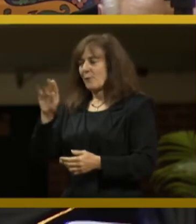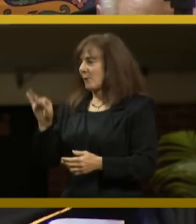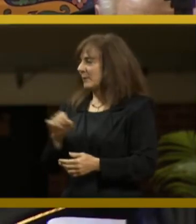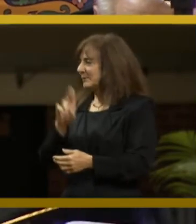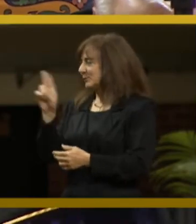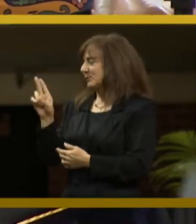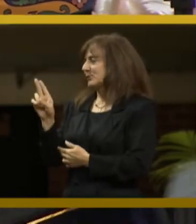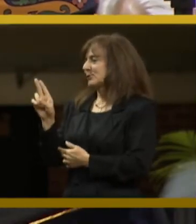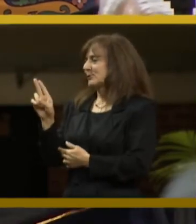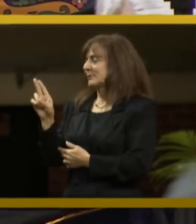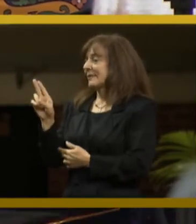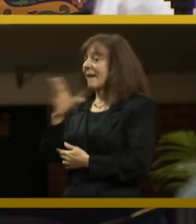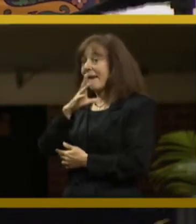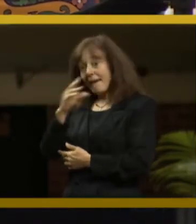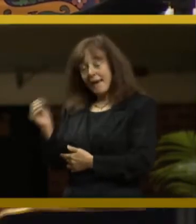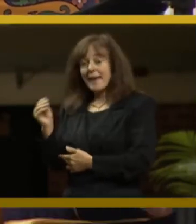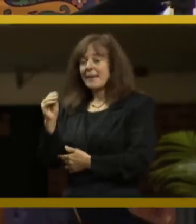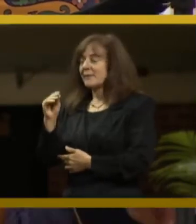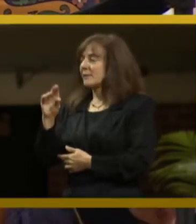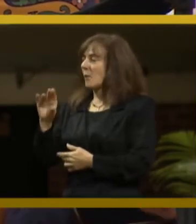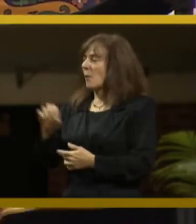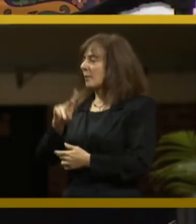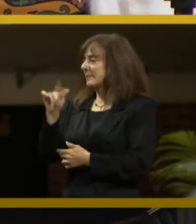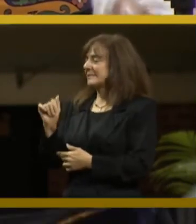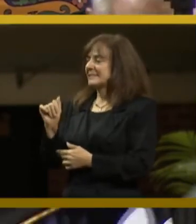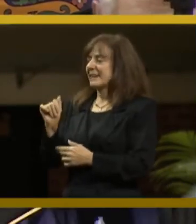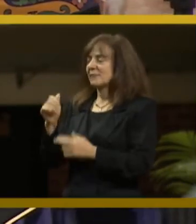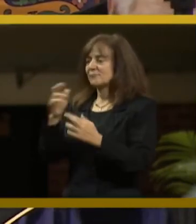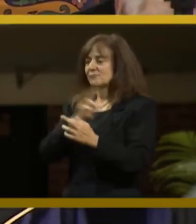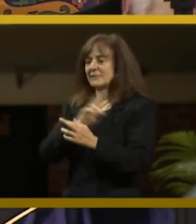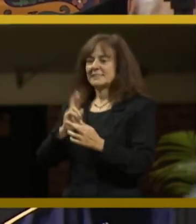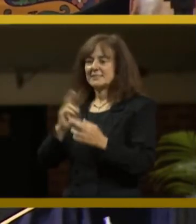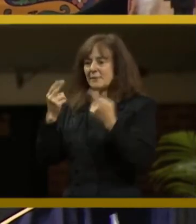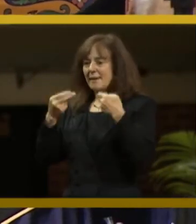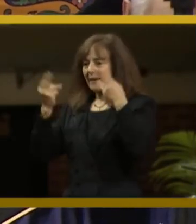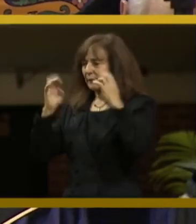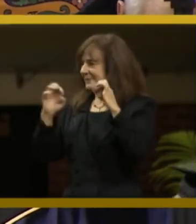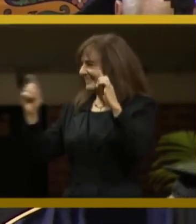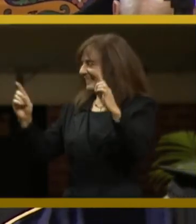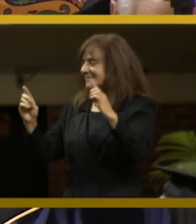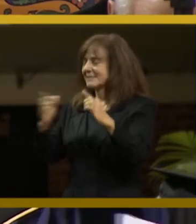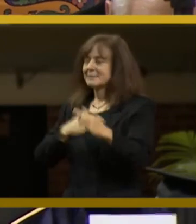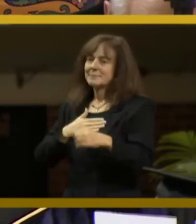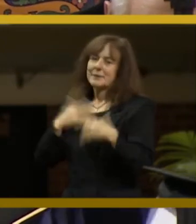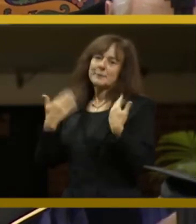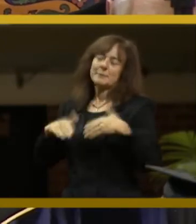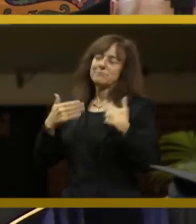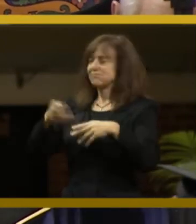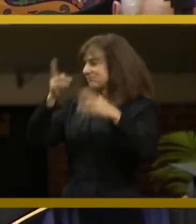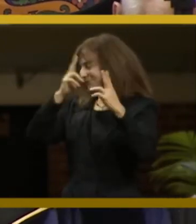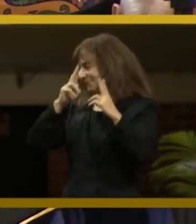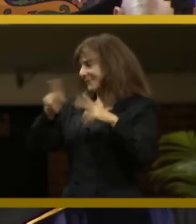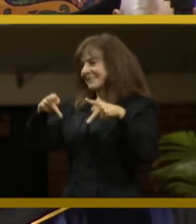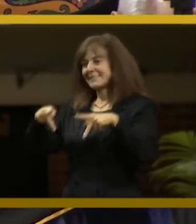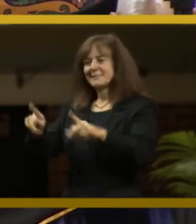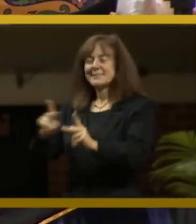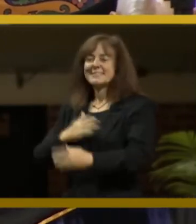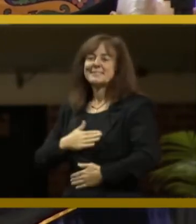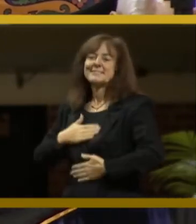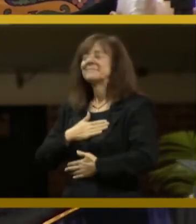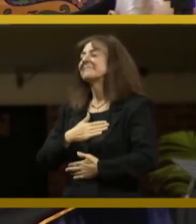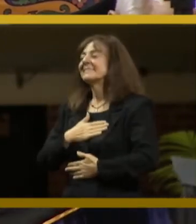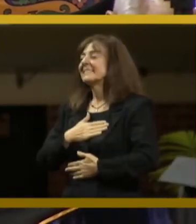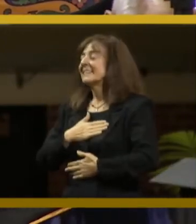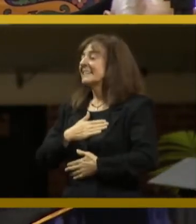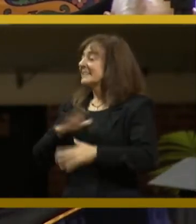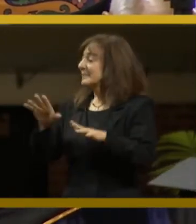State University and the Oklahoma State Regents for Higher Education, it is my distinct pleasure and privilege